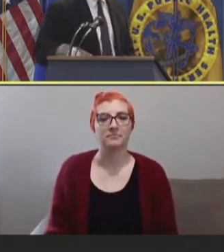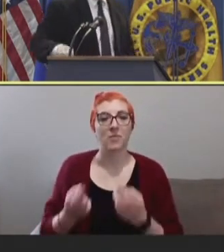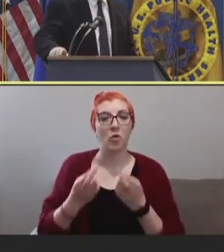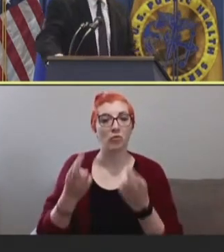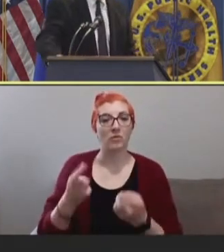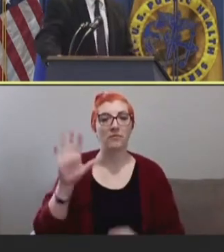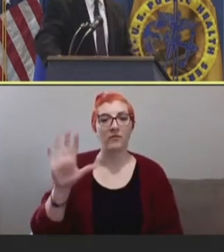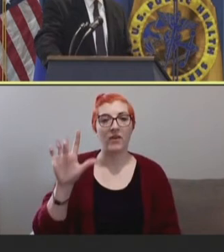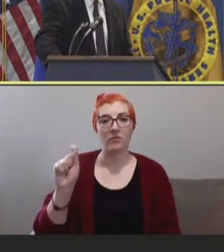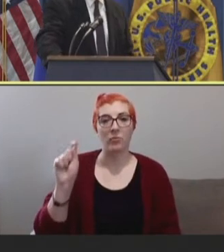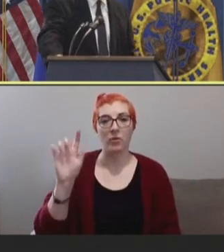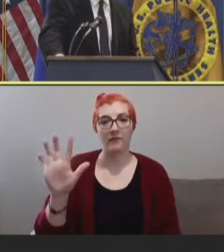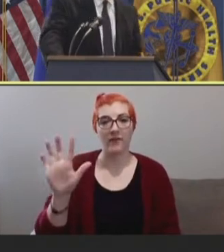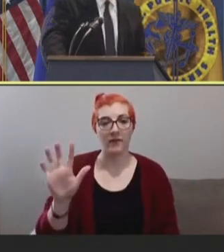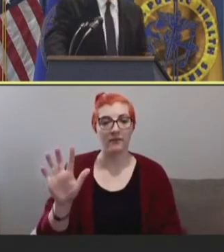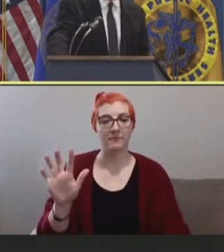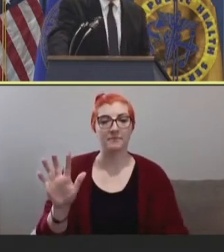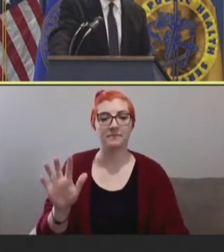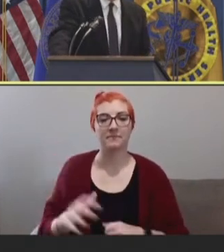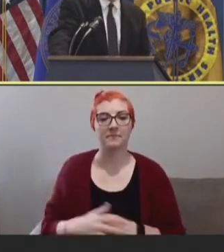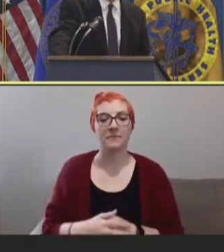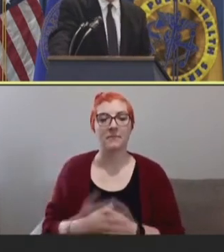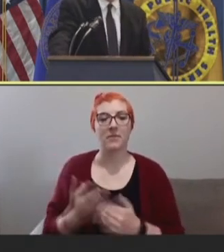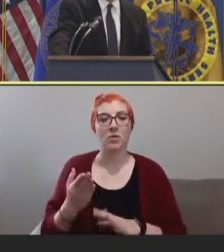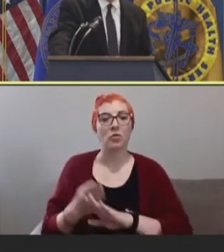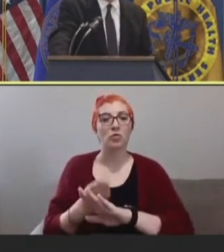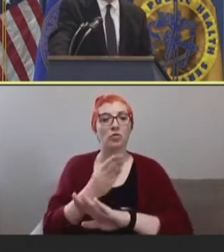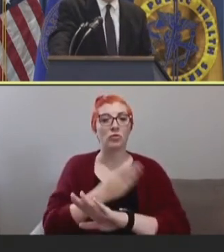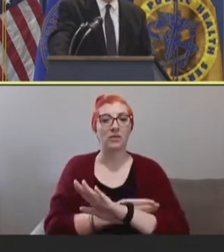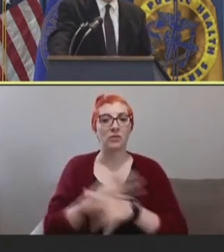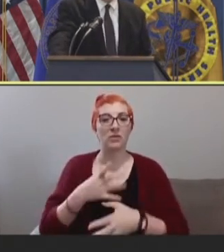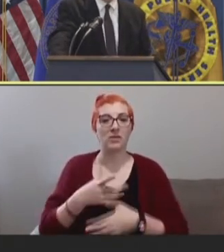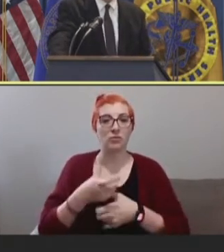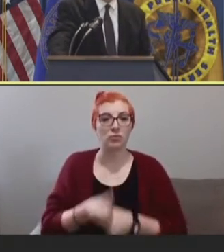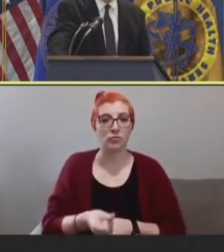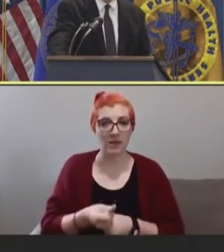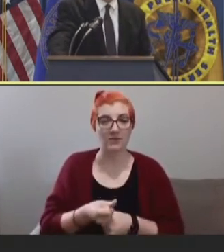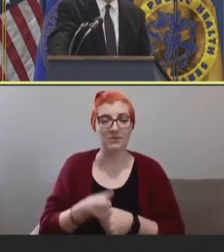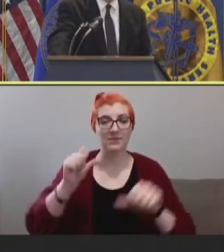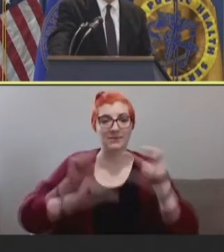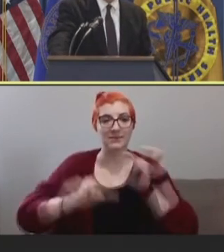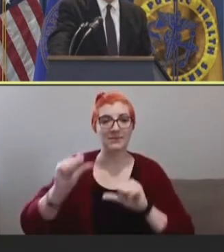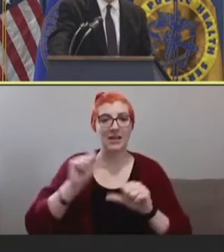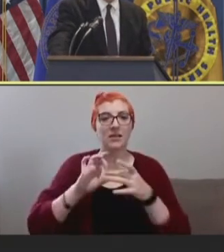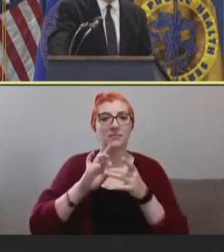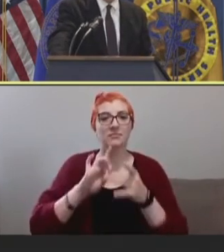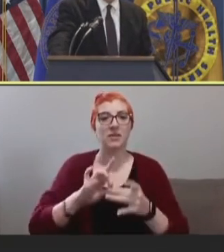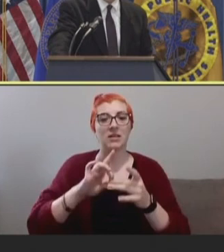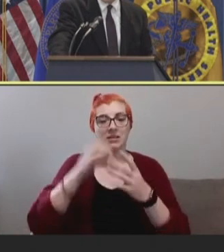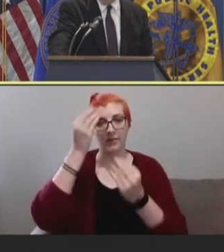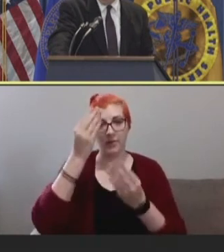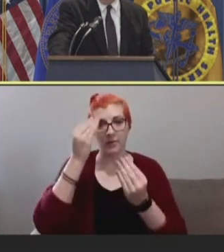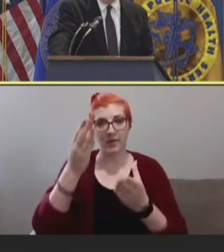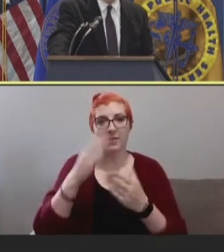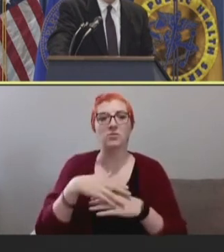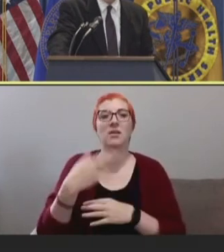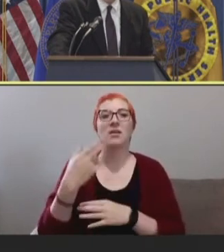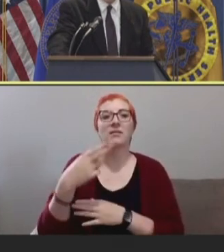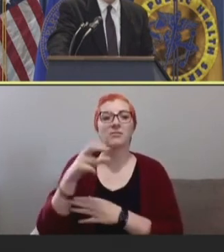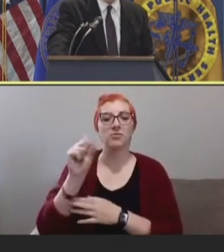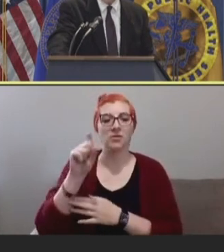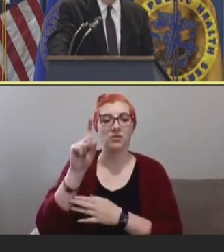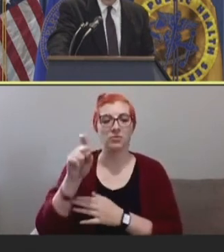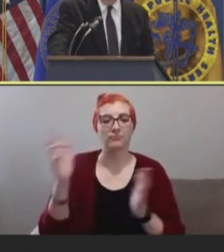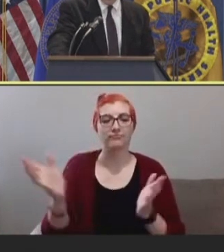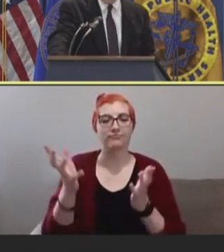Recommendation 5.5, to increase trust and reach of science-based information, HHS should fund or develop training for healthcare